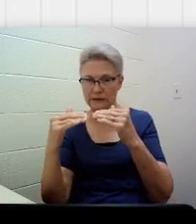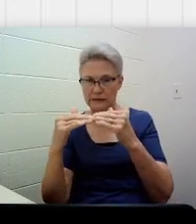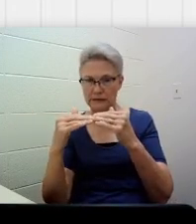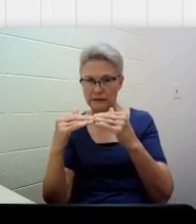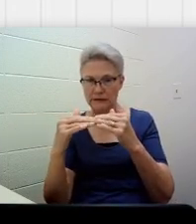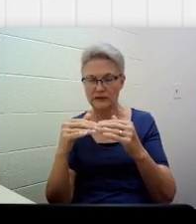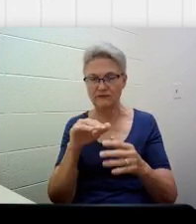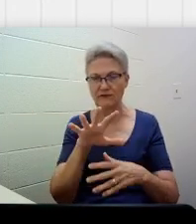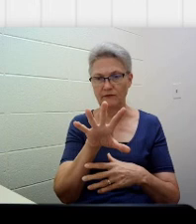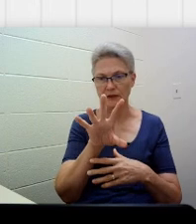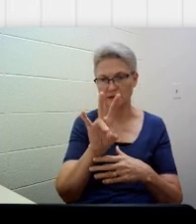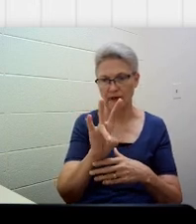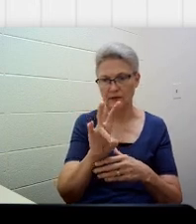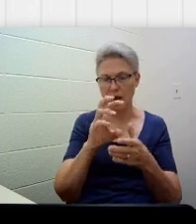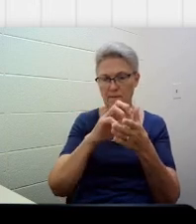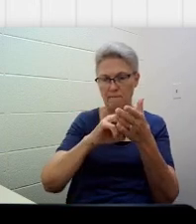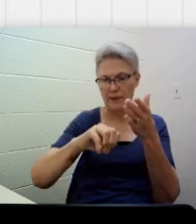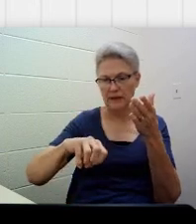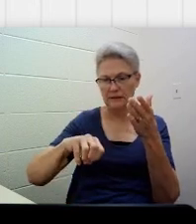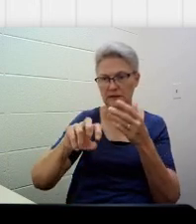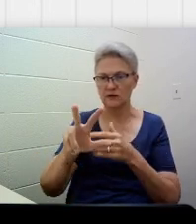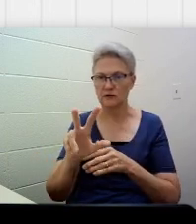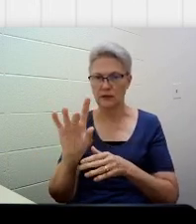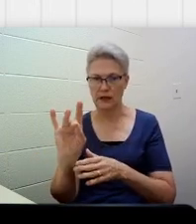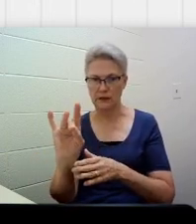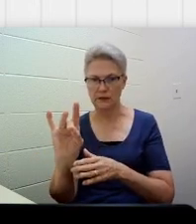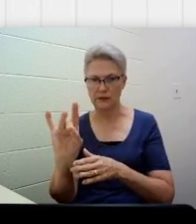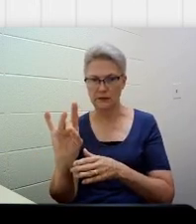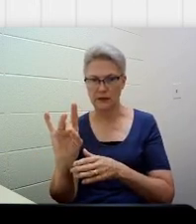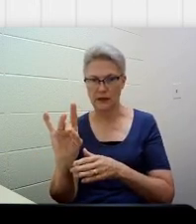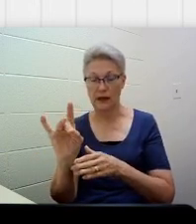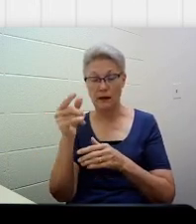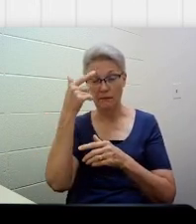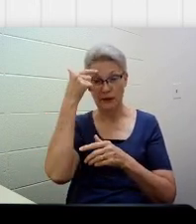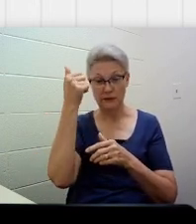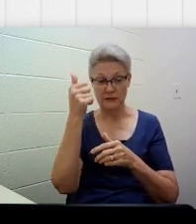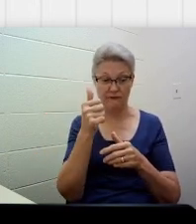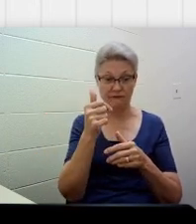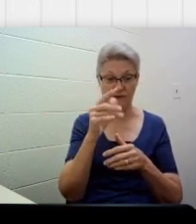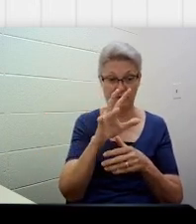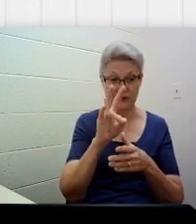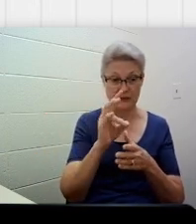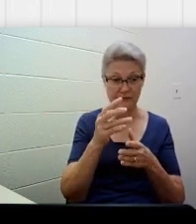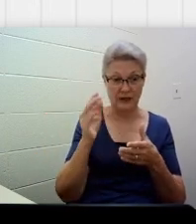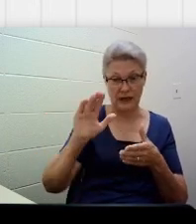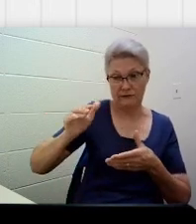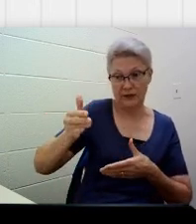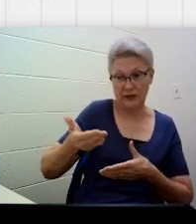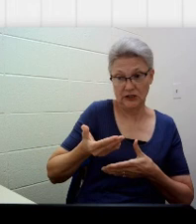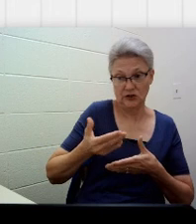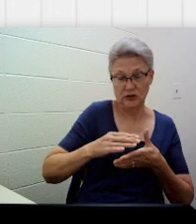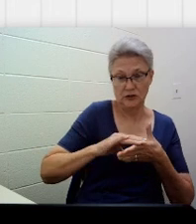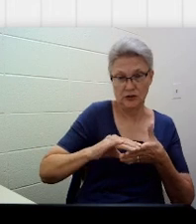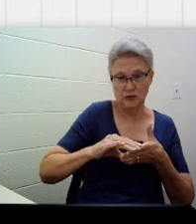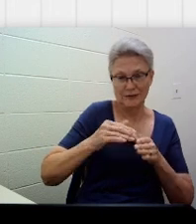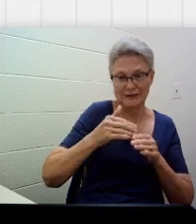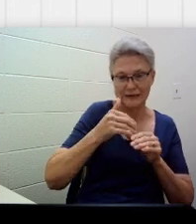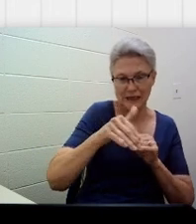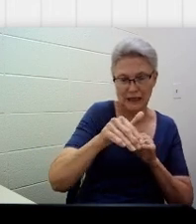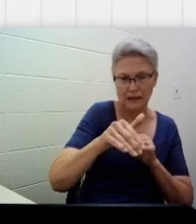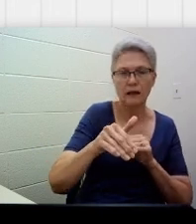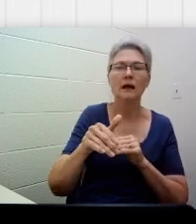57 minus 38, because 57 invitations were sent and 38 people have already